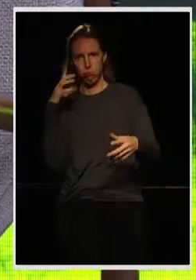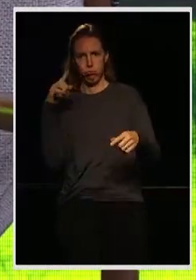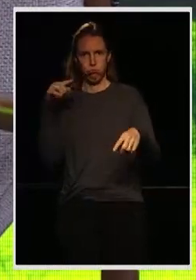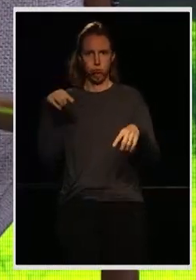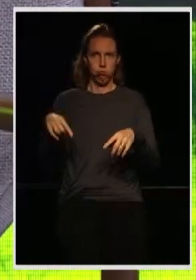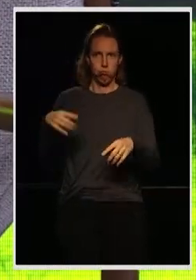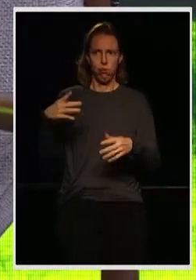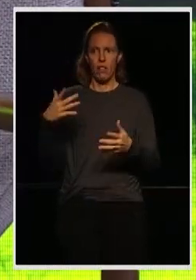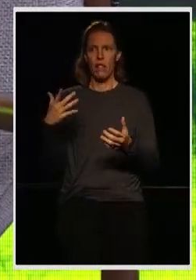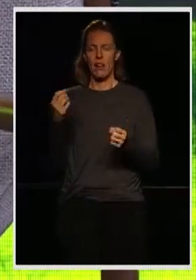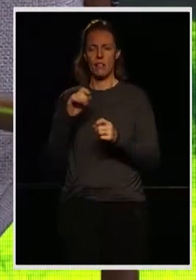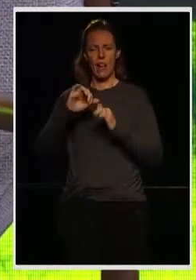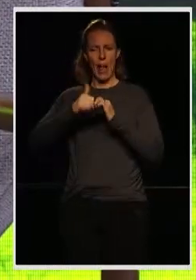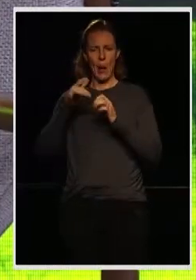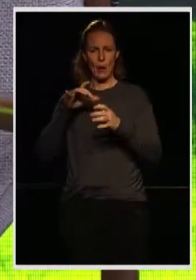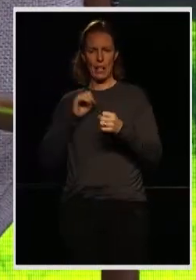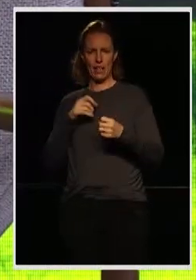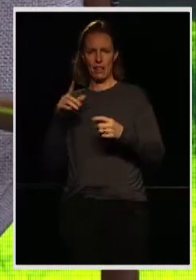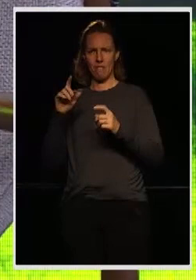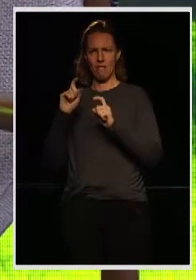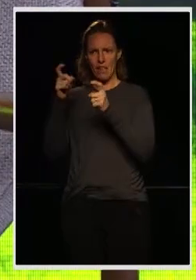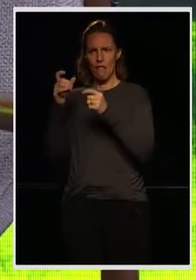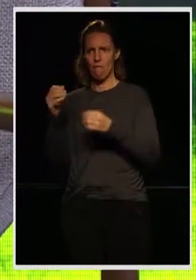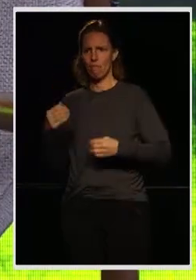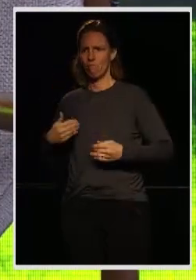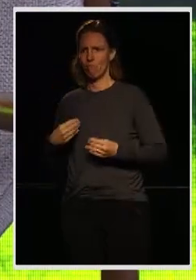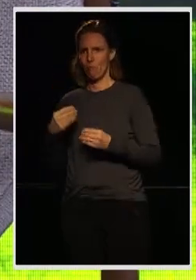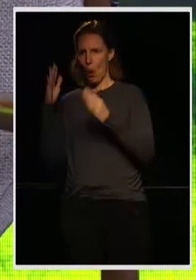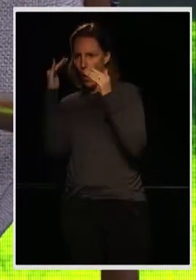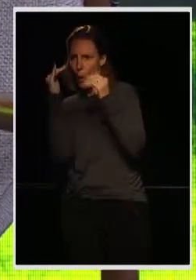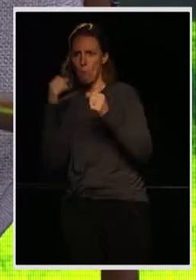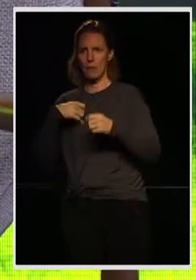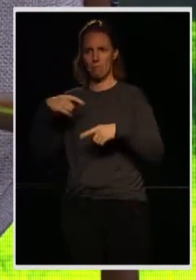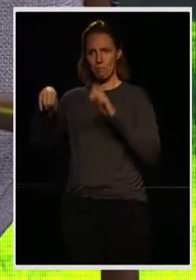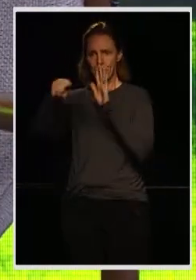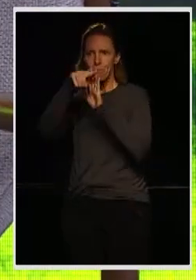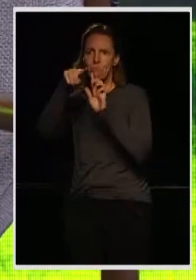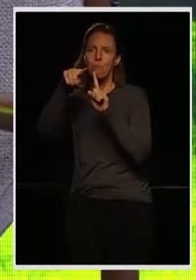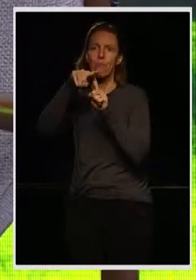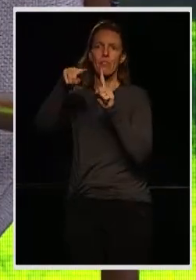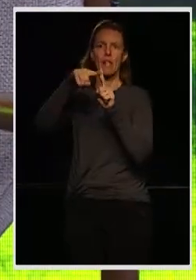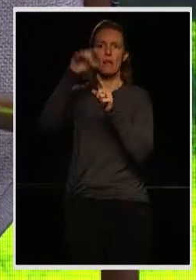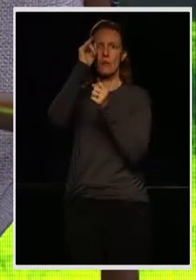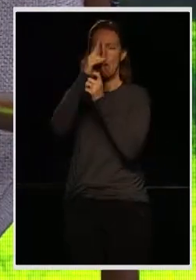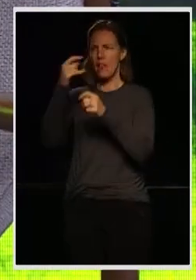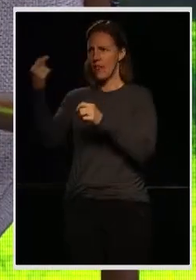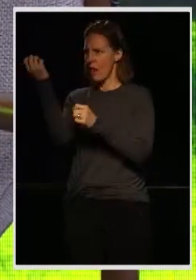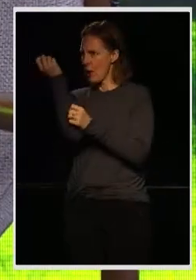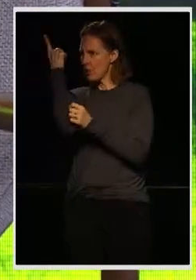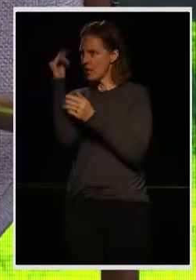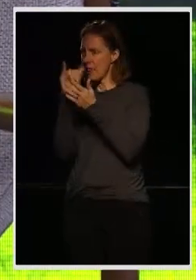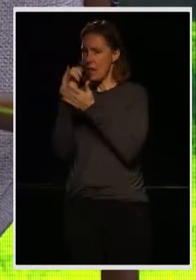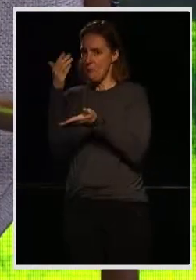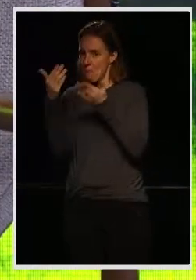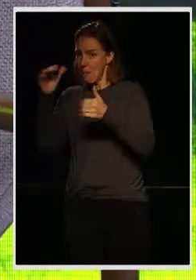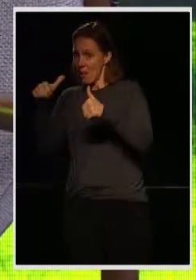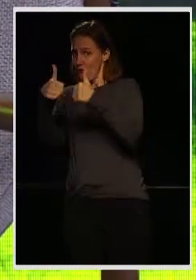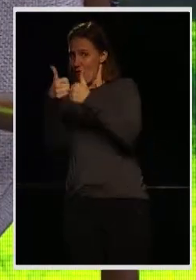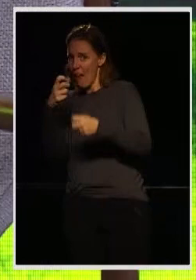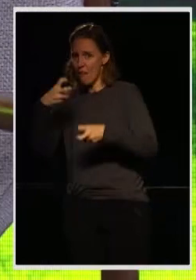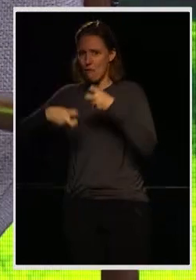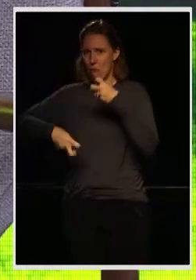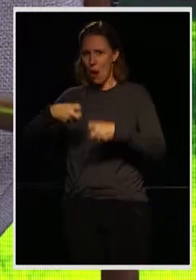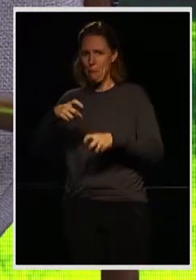we infuse that hope and optimism into people so that they understand this may be a challenge, this is a